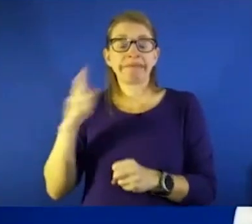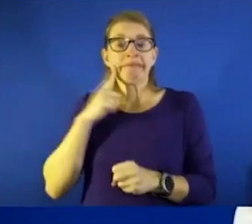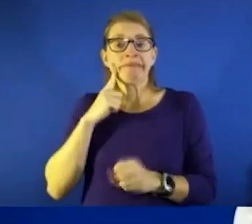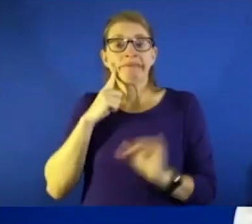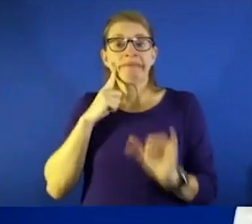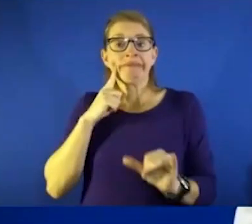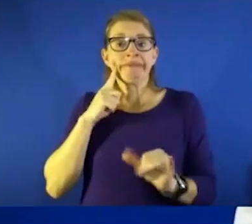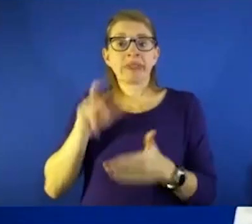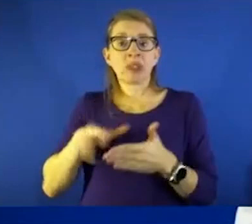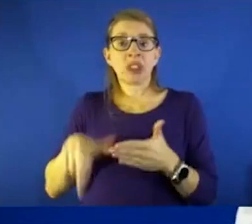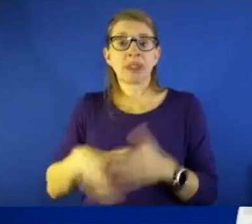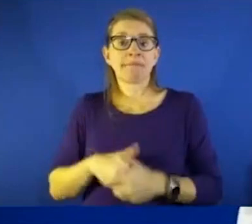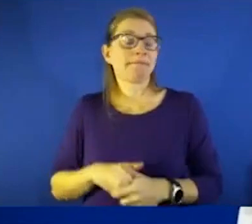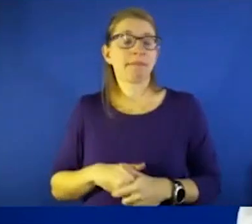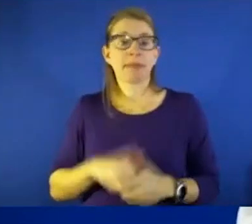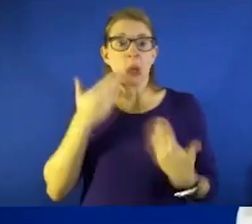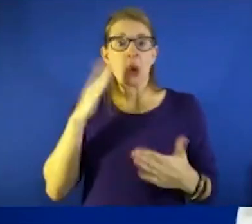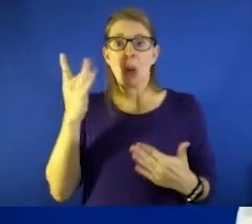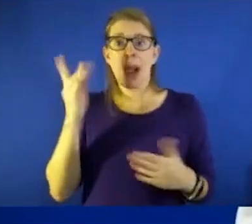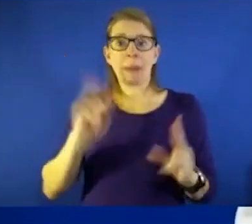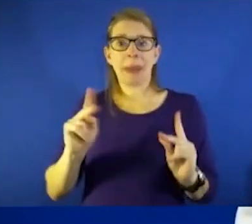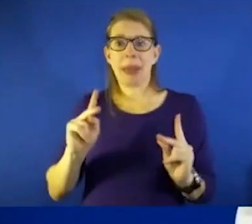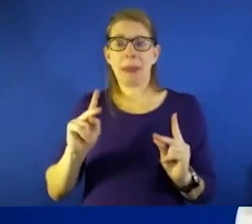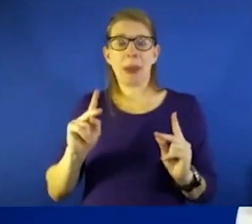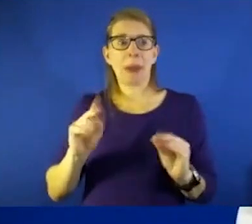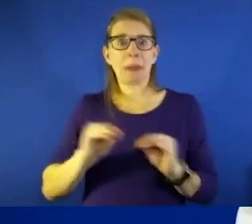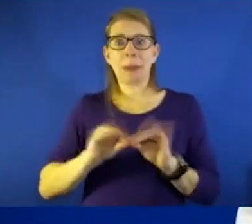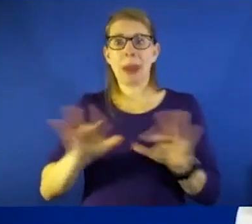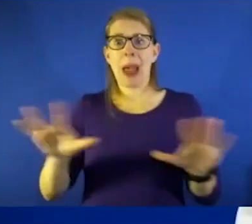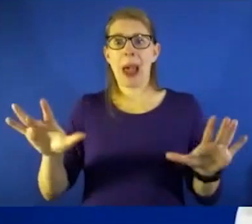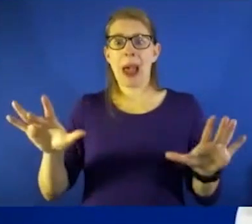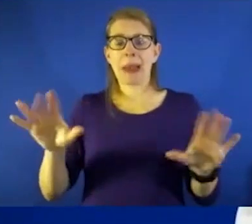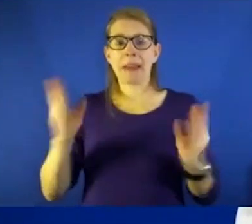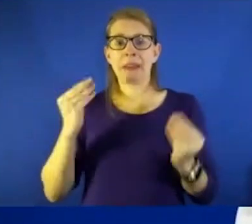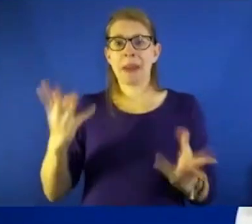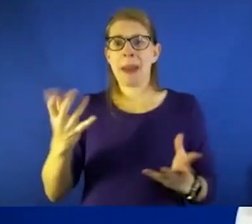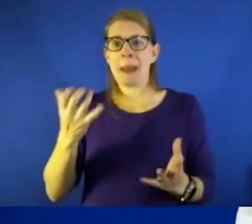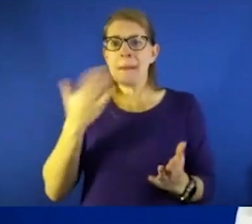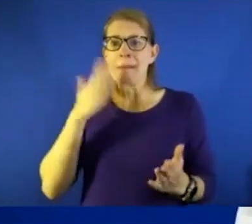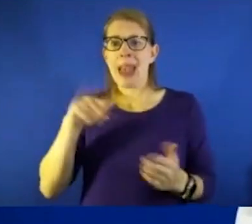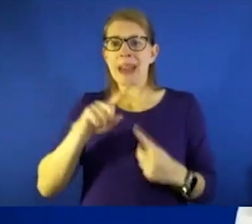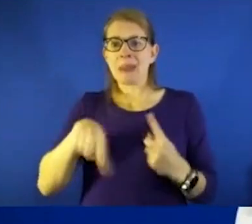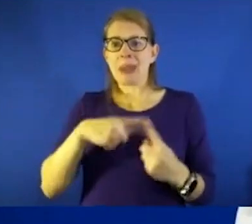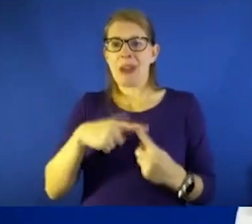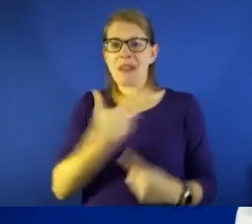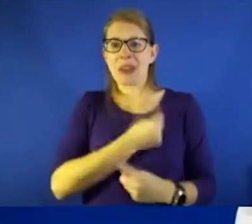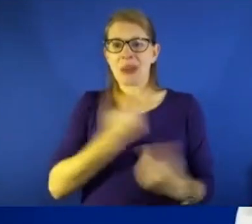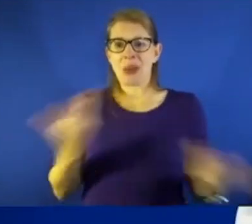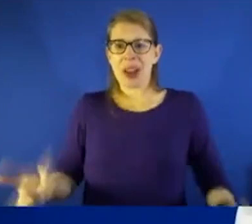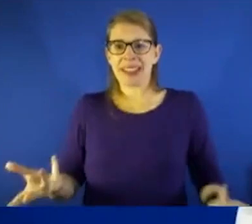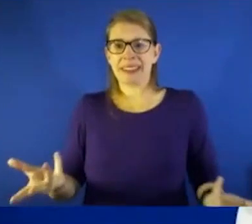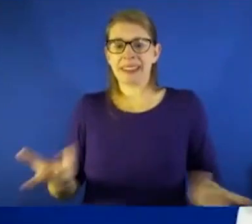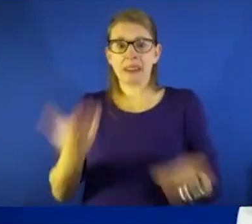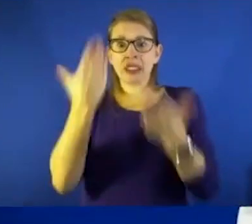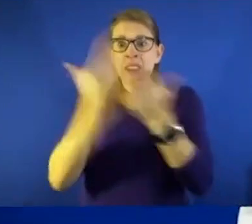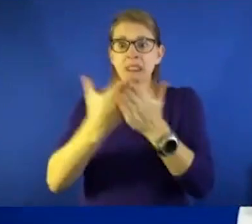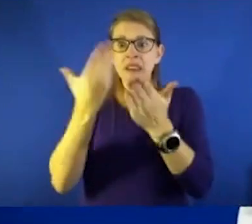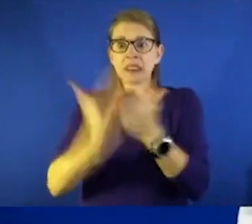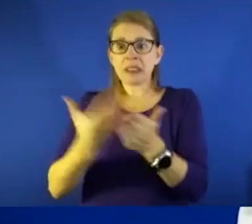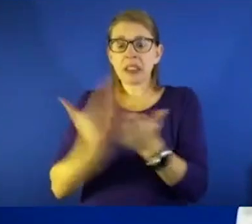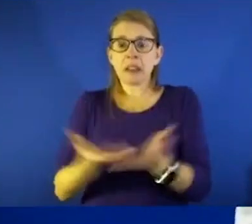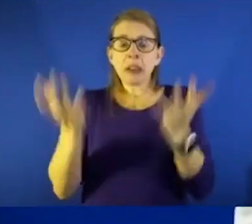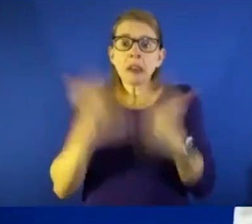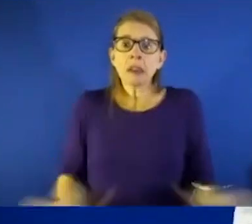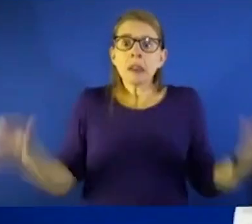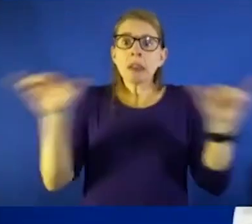I don't know why people put that kind of stuff out there. What is so bad about getting vaccinated, especially when we've proven over and over again